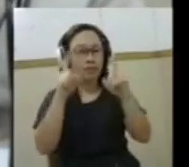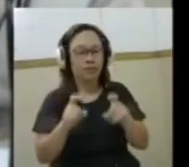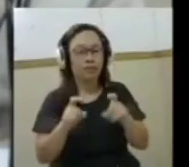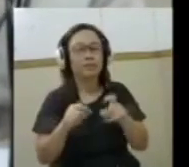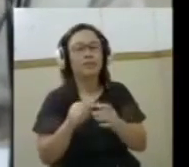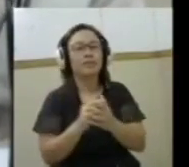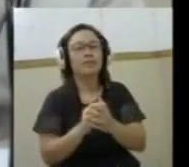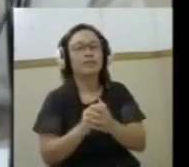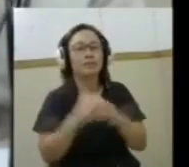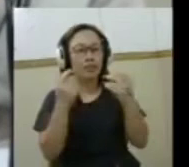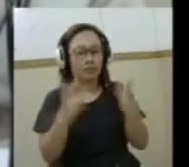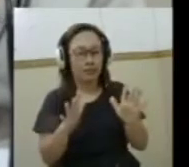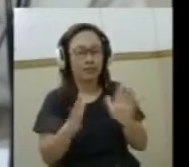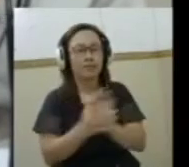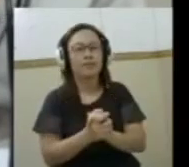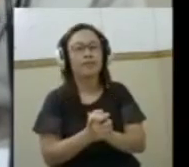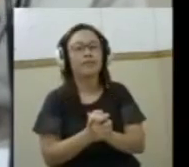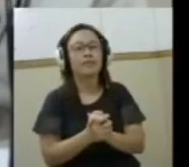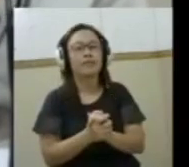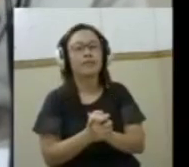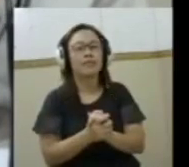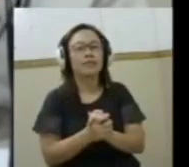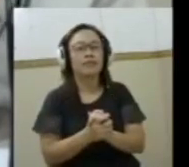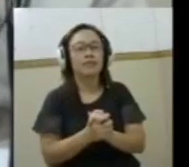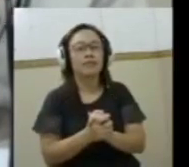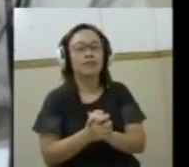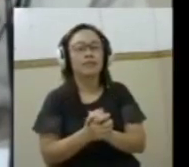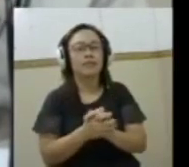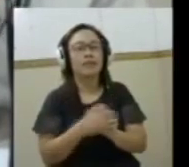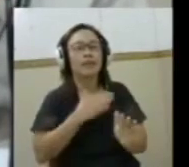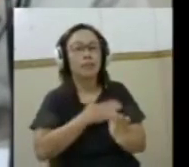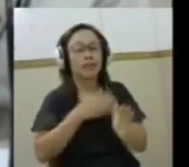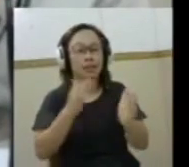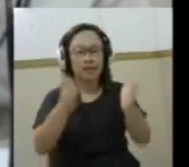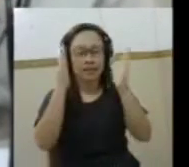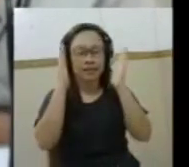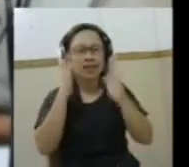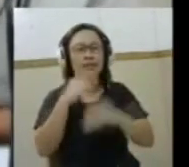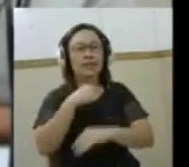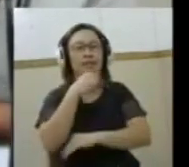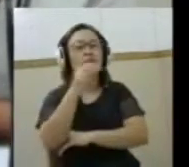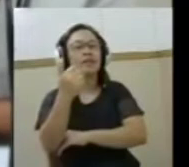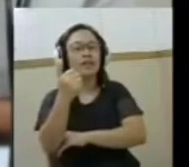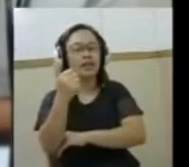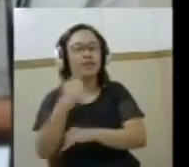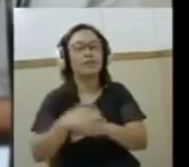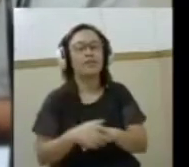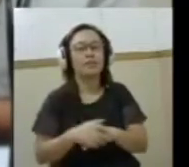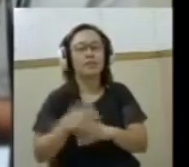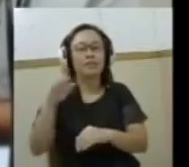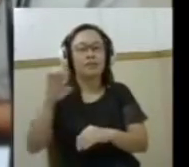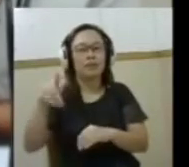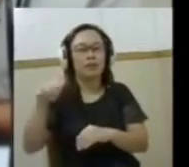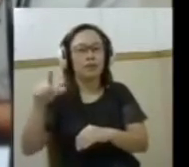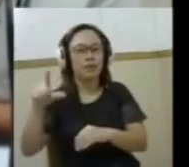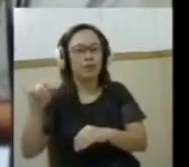comment section the hashtag listen to grade 10 replay if you were able to listen to our replay. Alright,